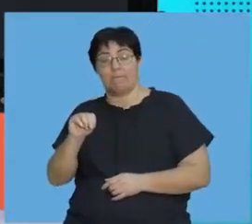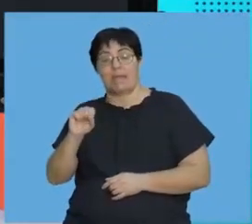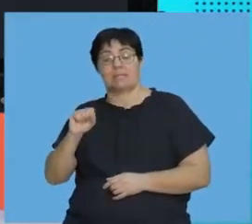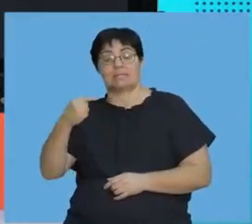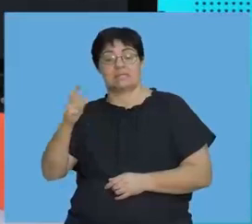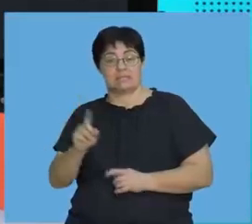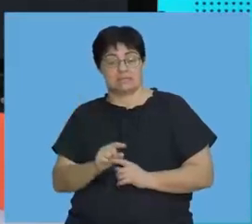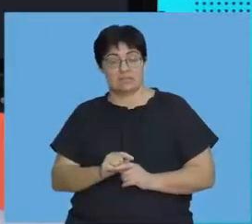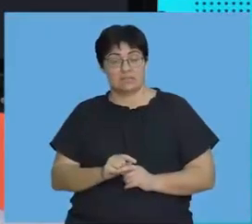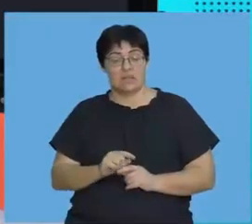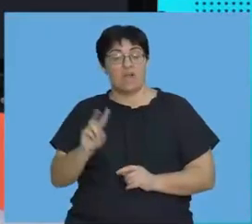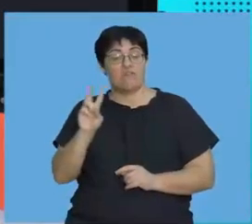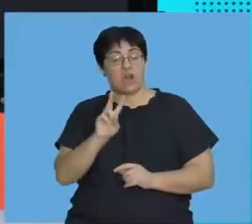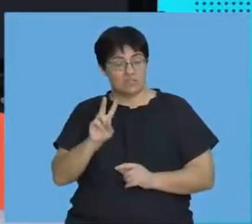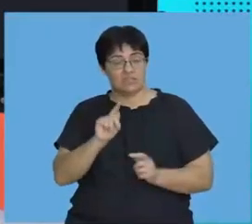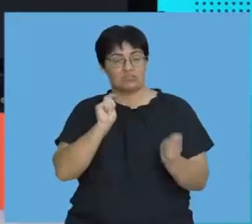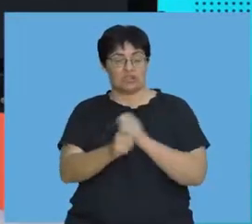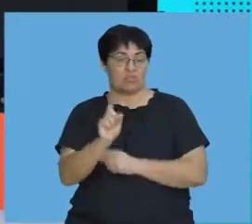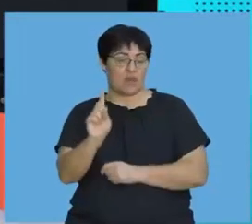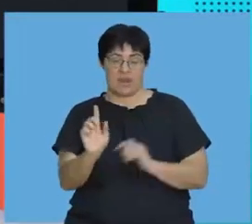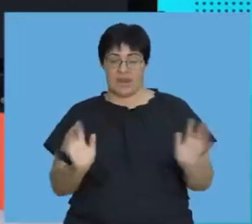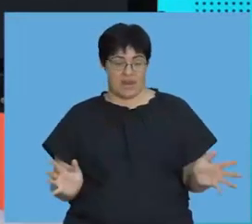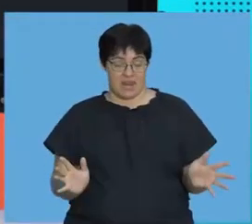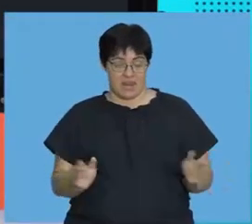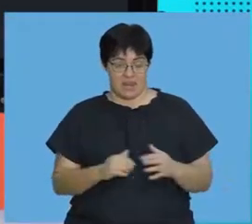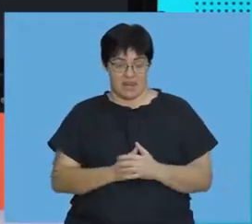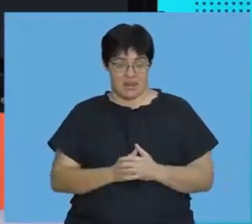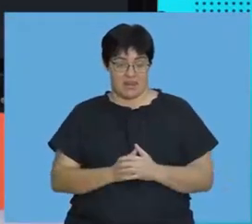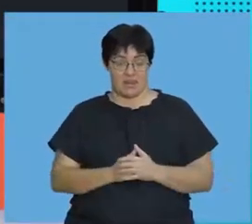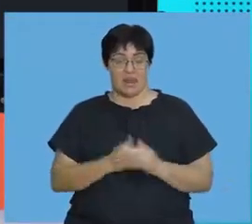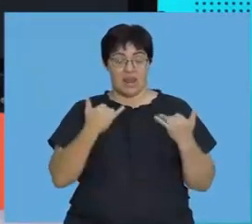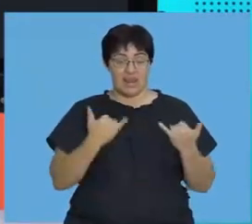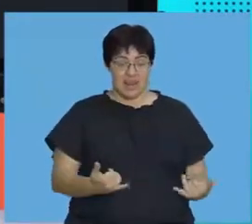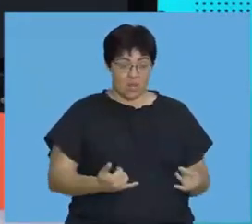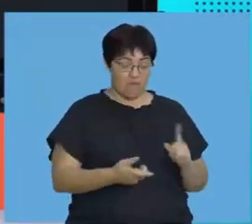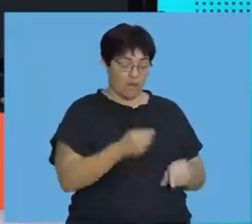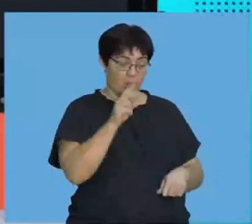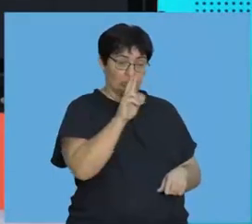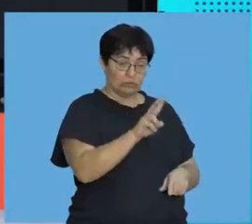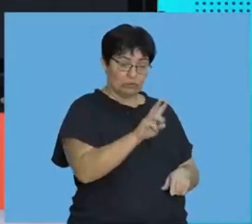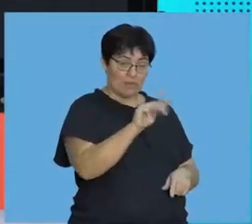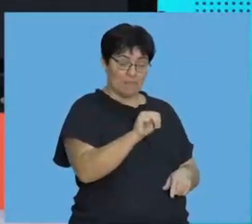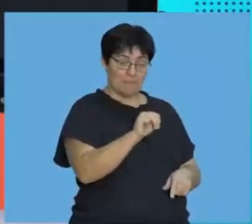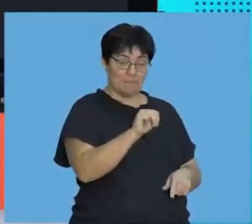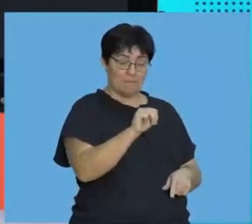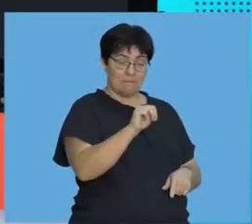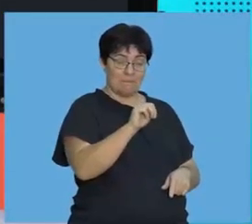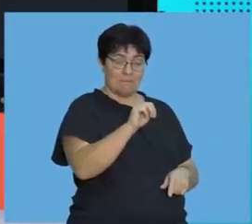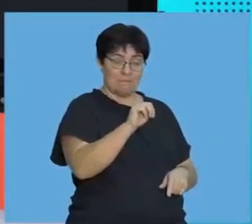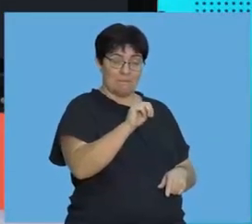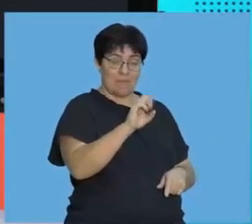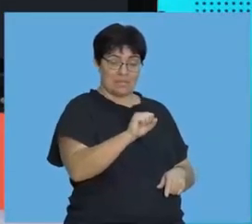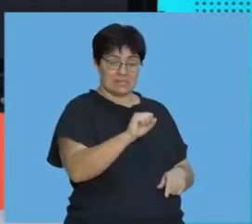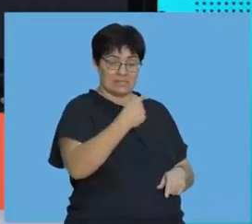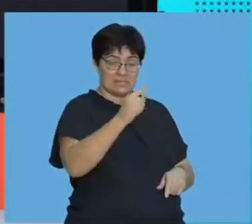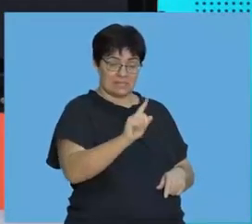Its velocity only changed by one. Now it's going from 2 meters per second